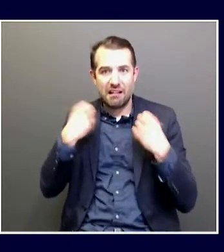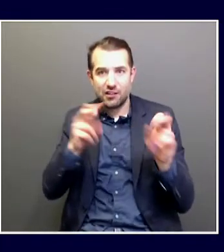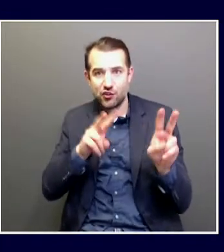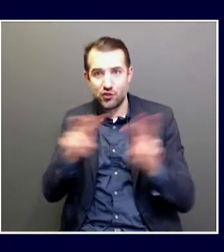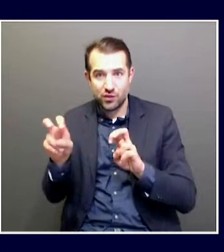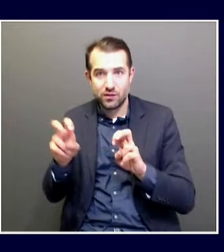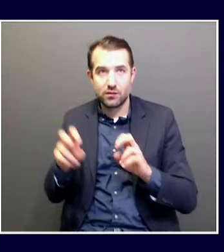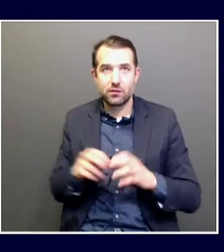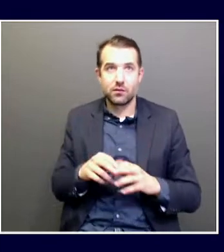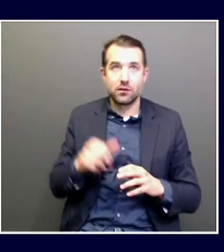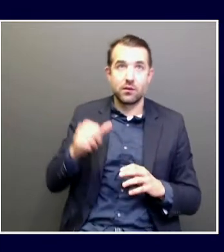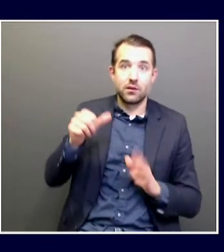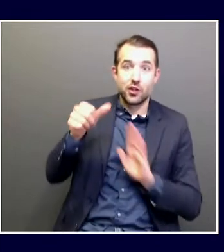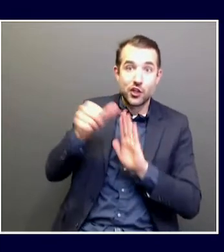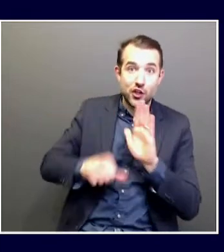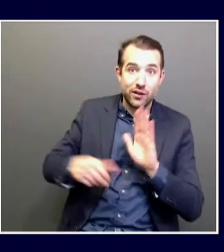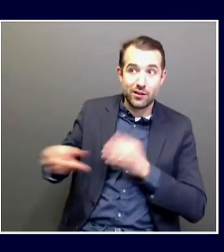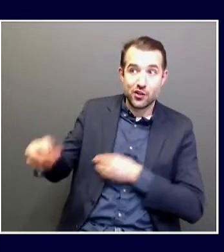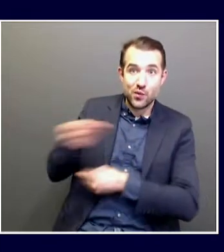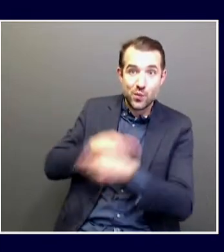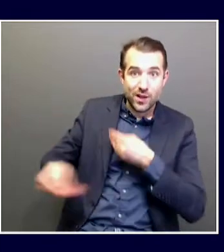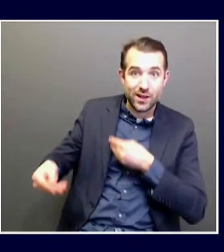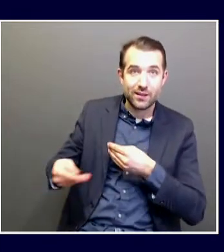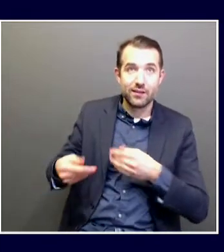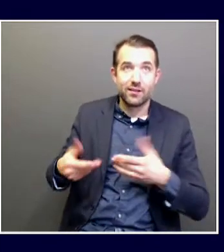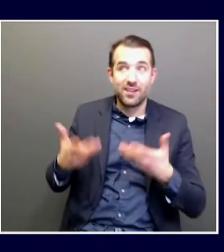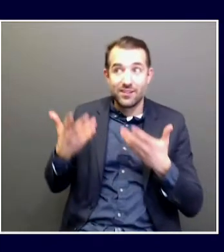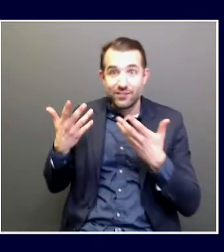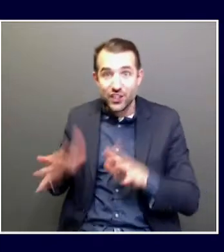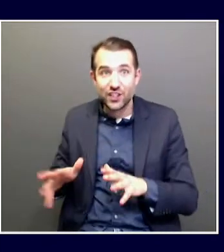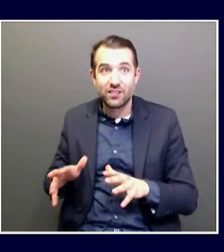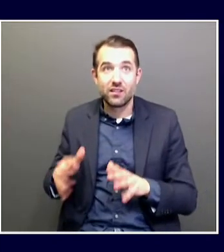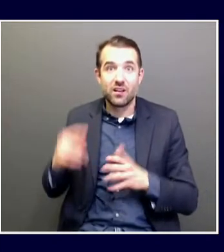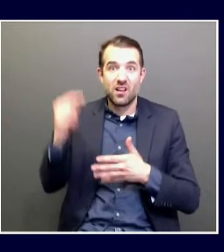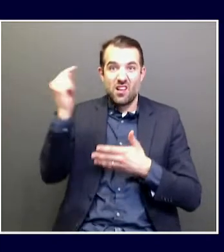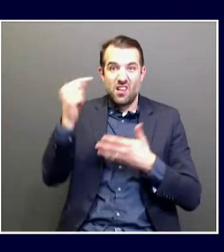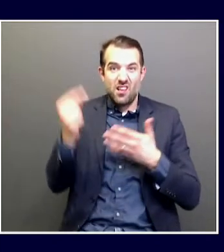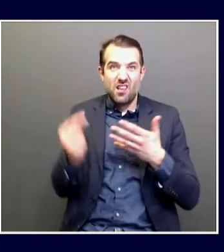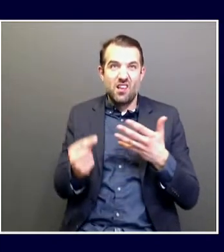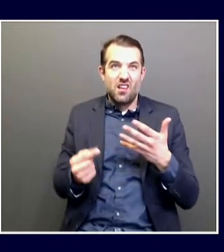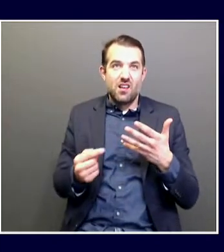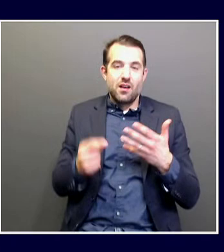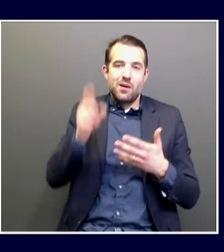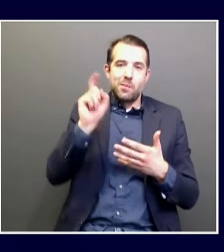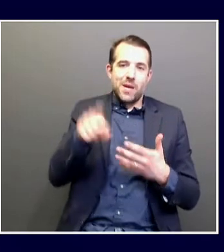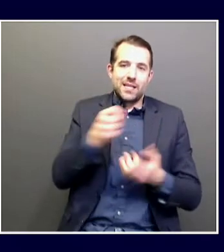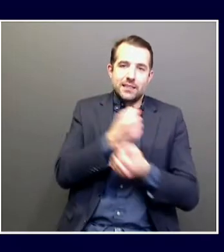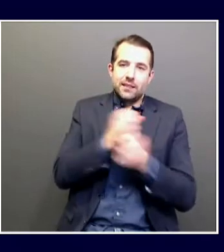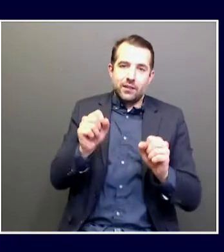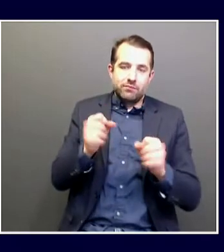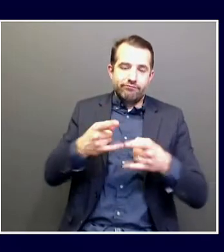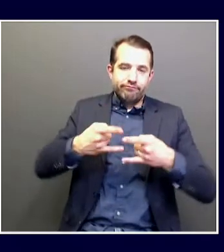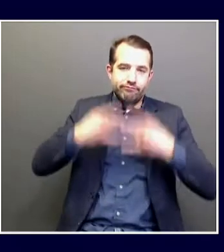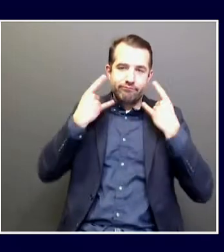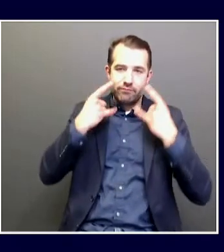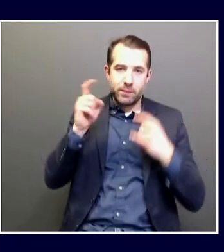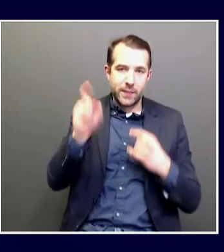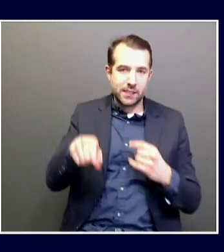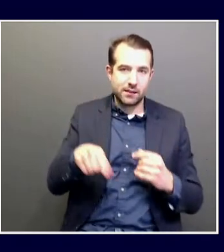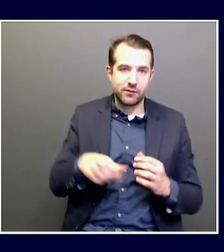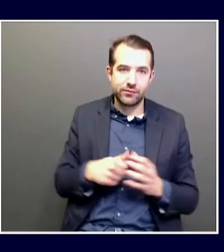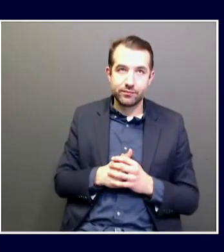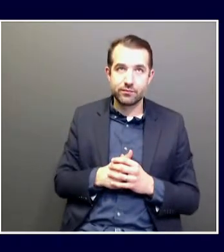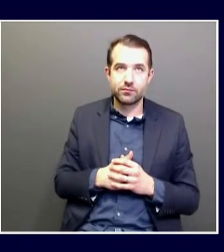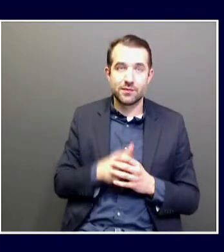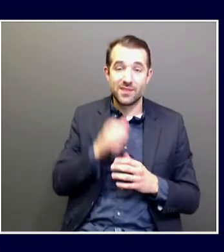settings, you've got to take steps to be safe. It's no fun to wear a mask indoors, but that may be what's called for. No fun to crack